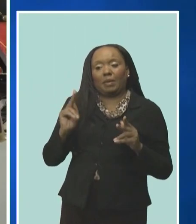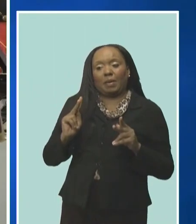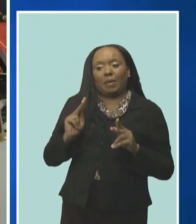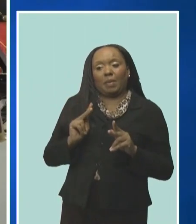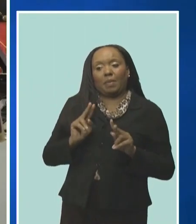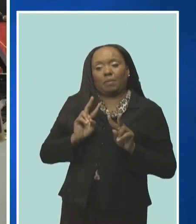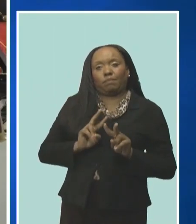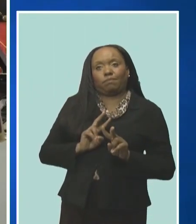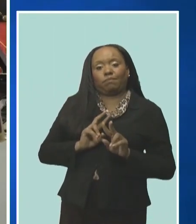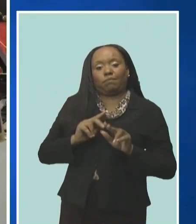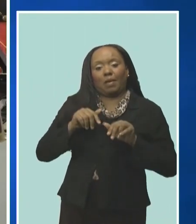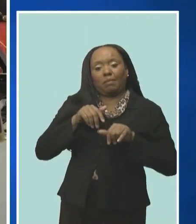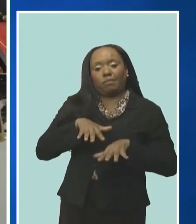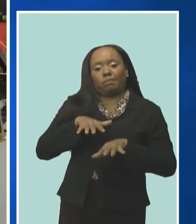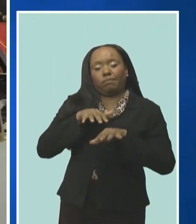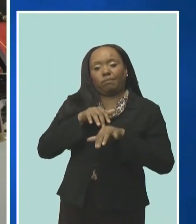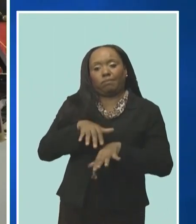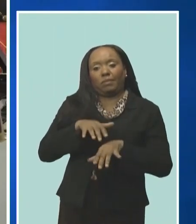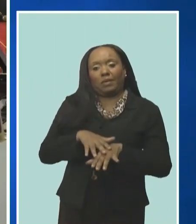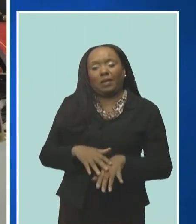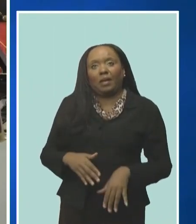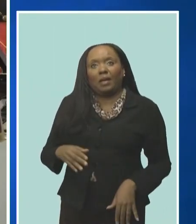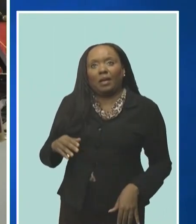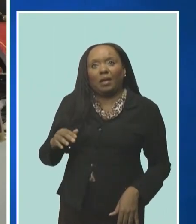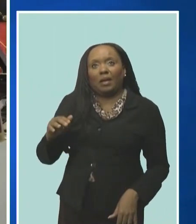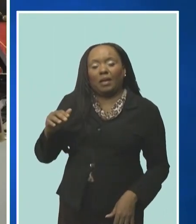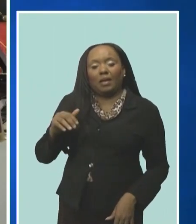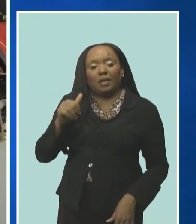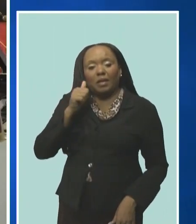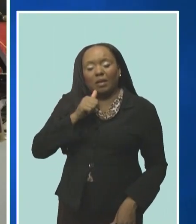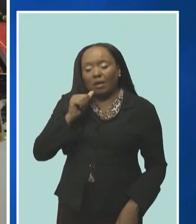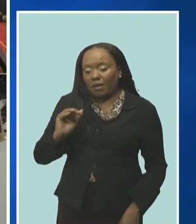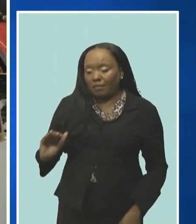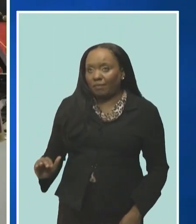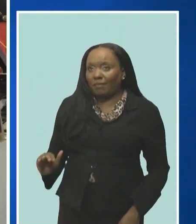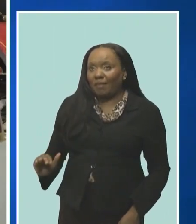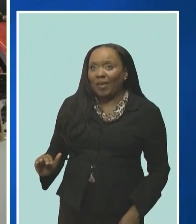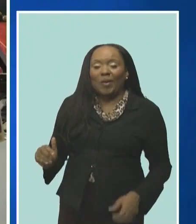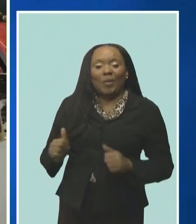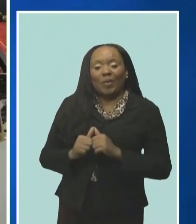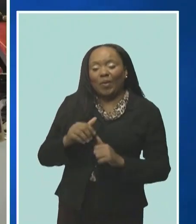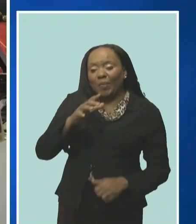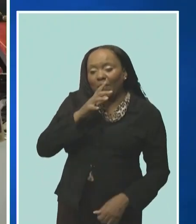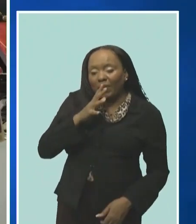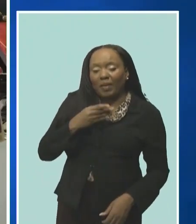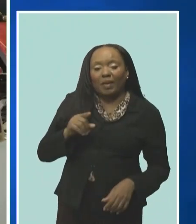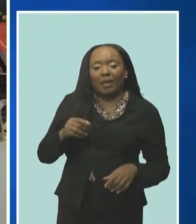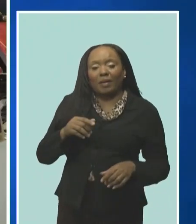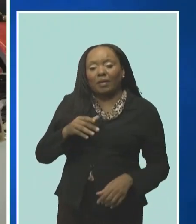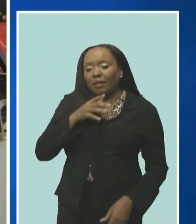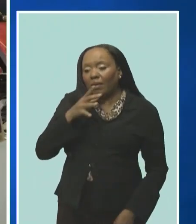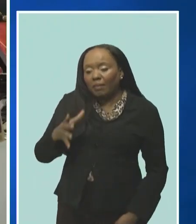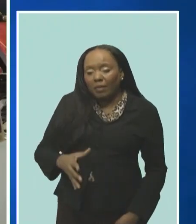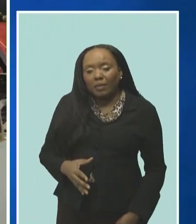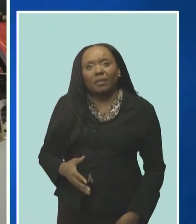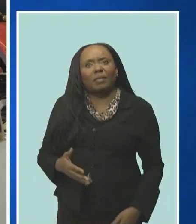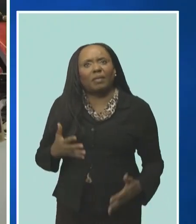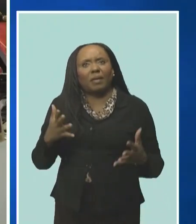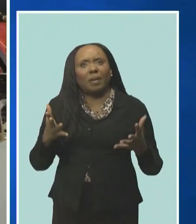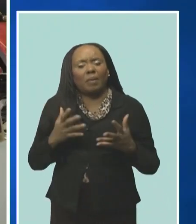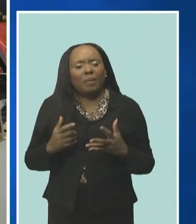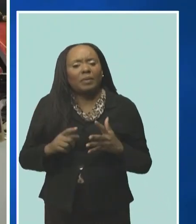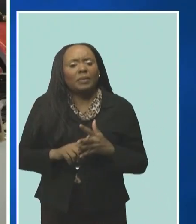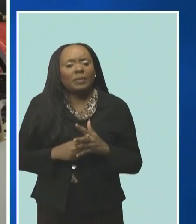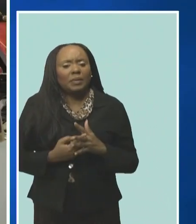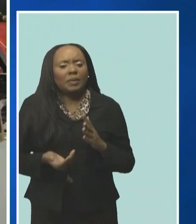a little one next to maybe her mother or grandmother. And it is time that we start back doing that. When we